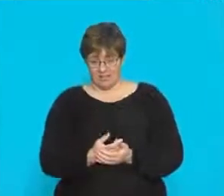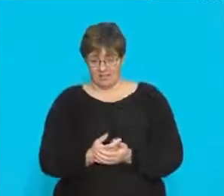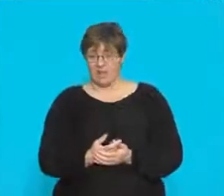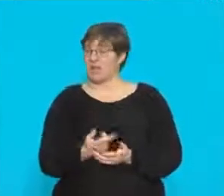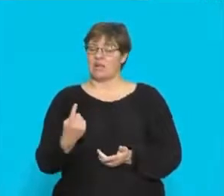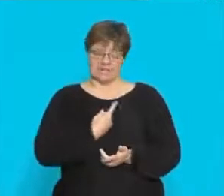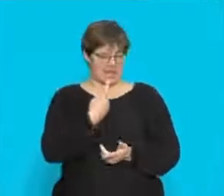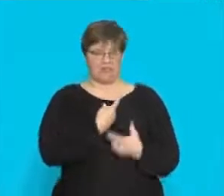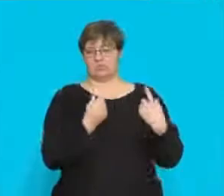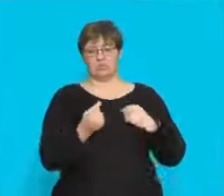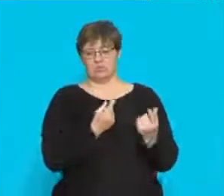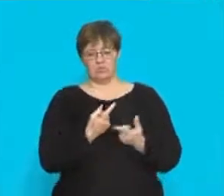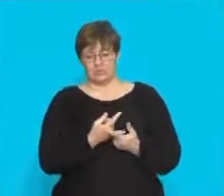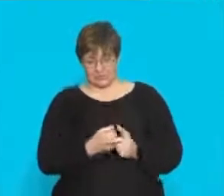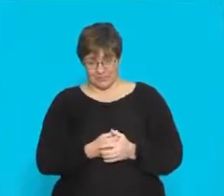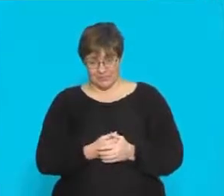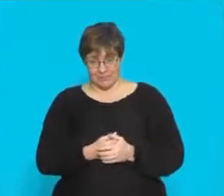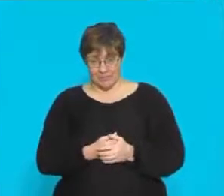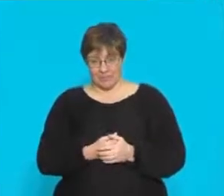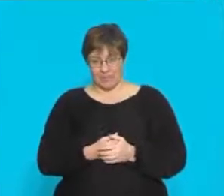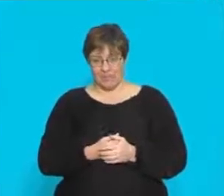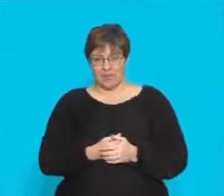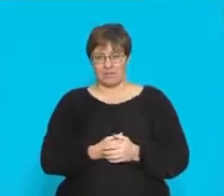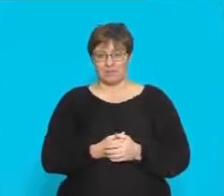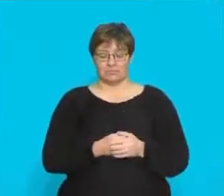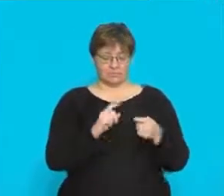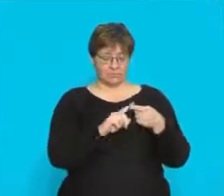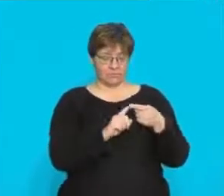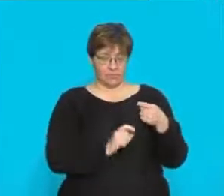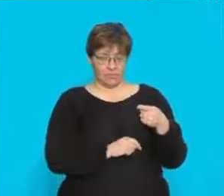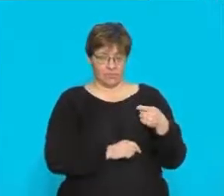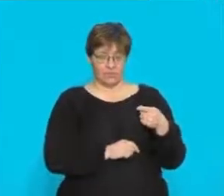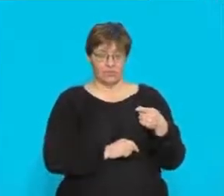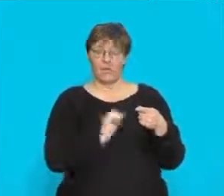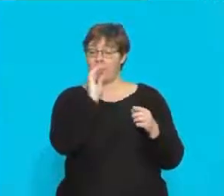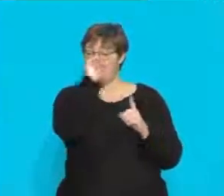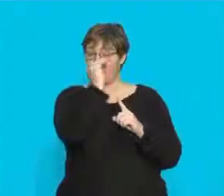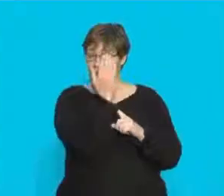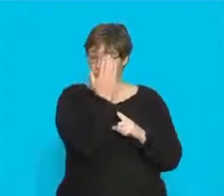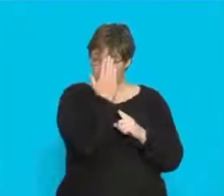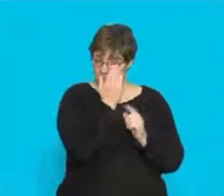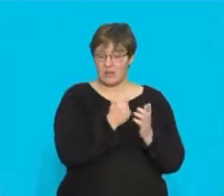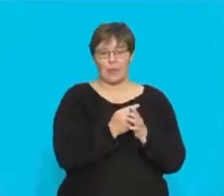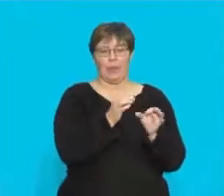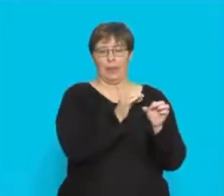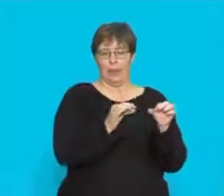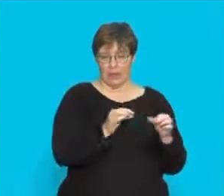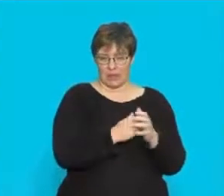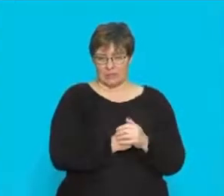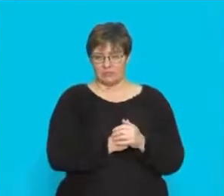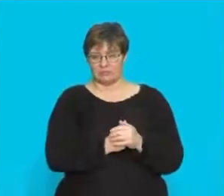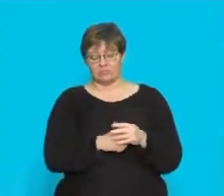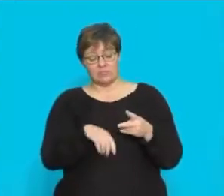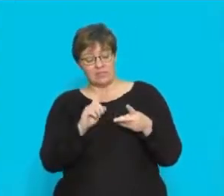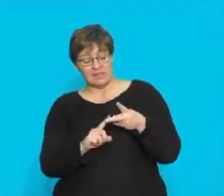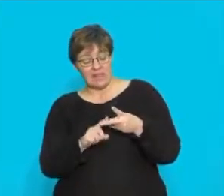work all by itself. Okay, so that's the first one, microscopic, nice and small. But